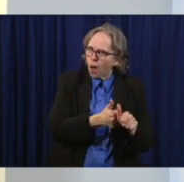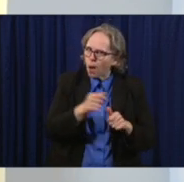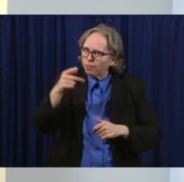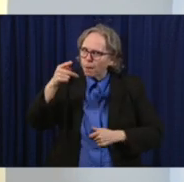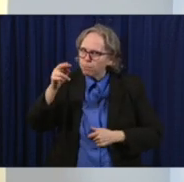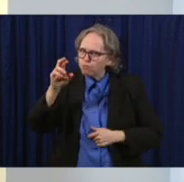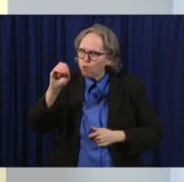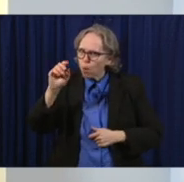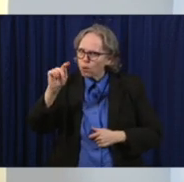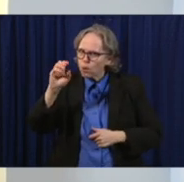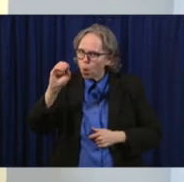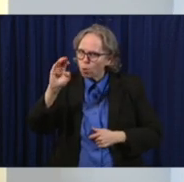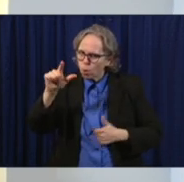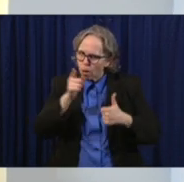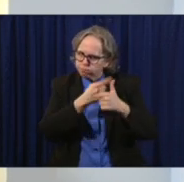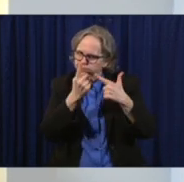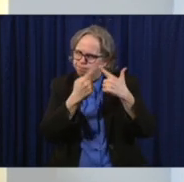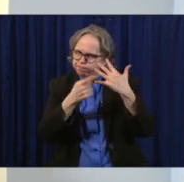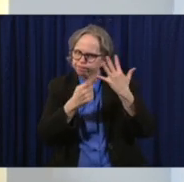will also open